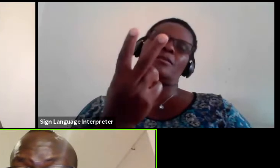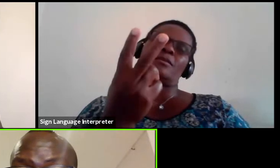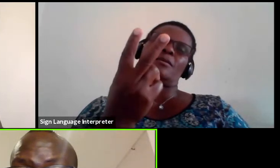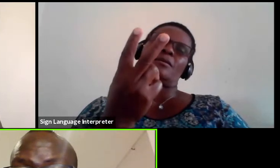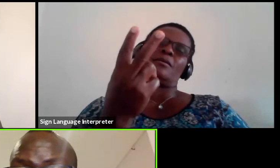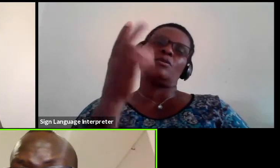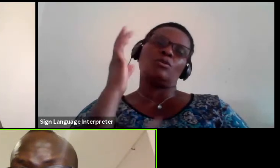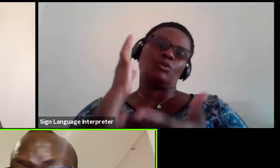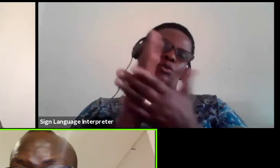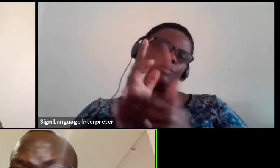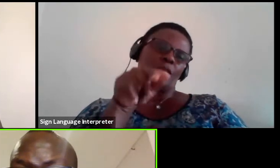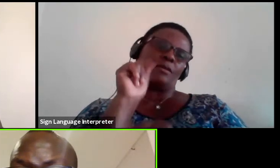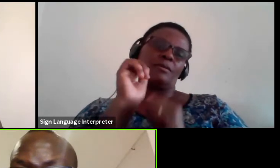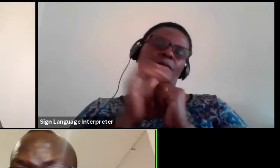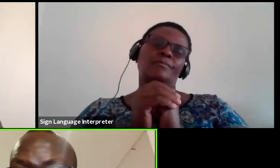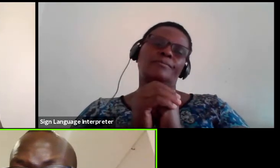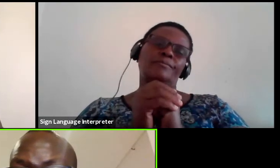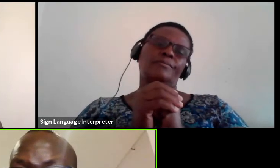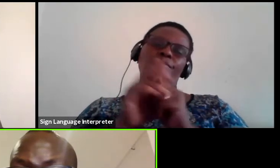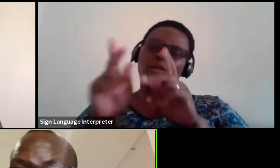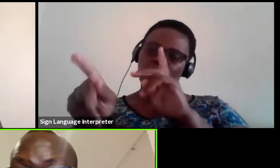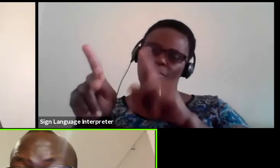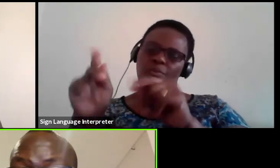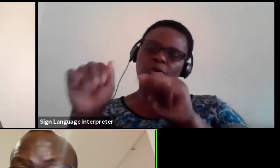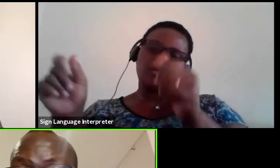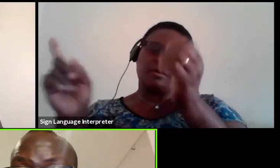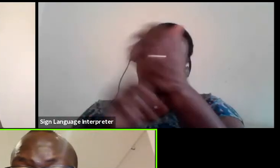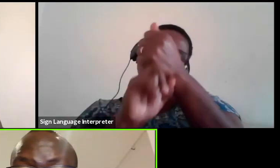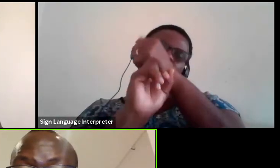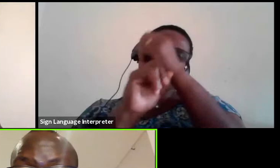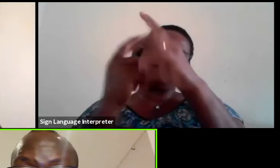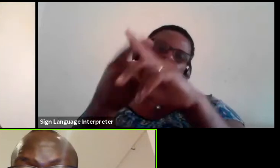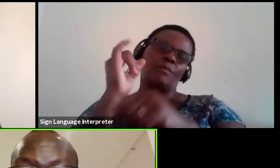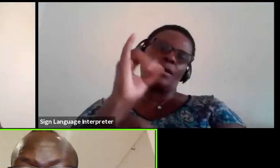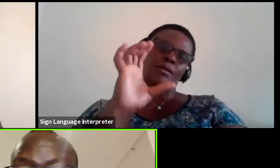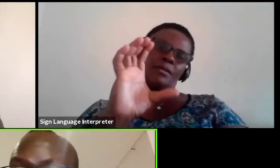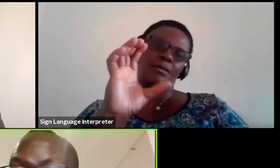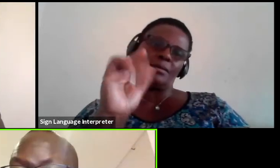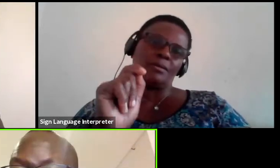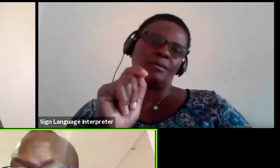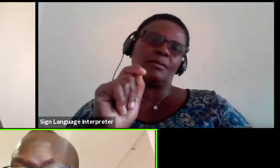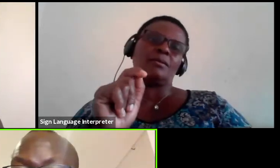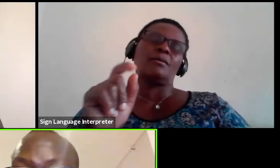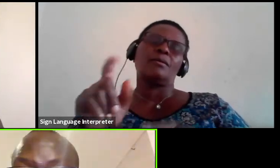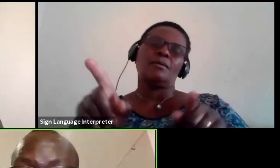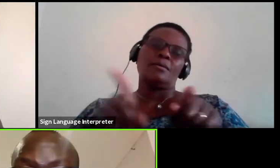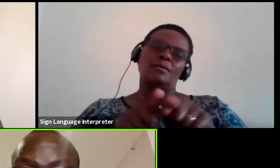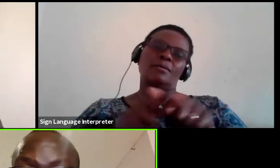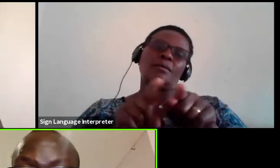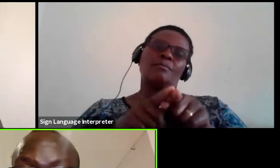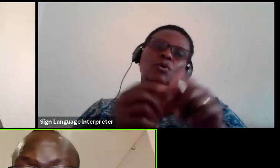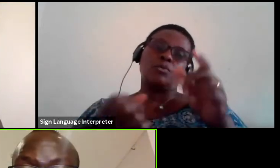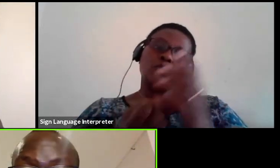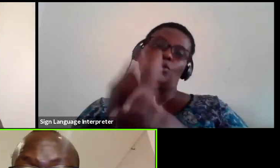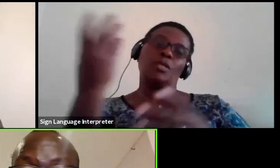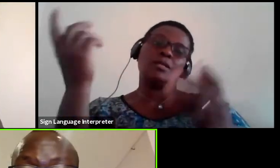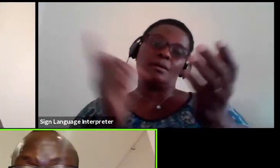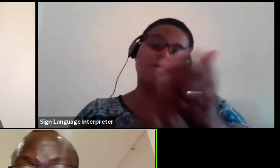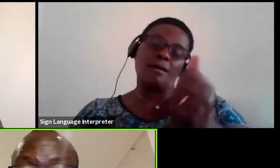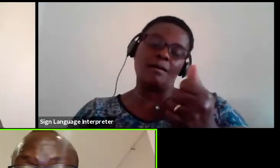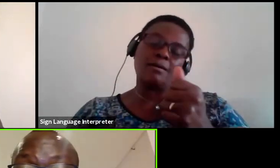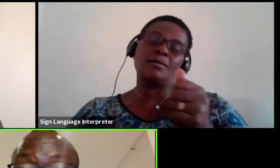shift the narrative so that people can actually benefit from ICTs, but also the instances and the opportunities for conducting surveillance are